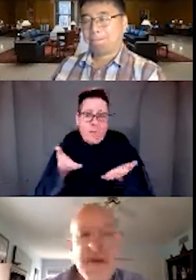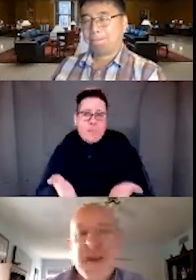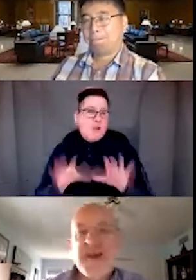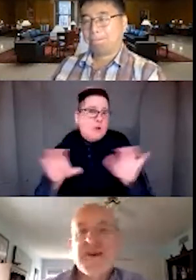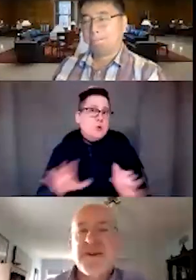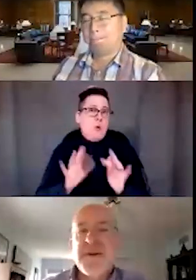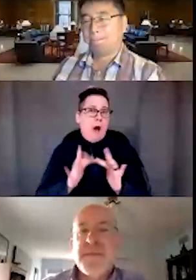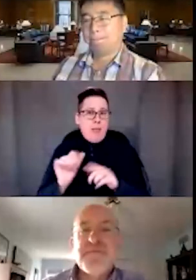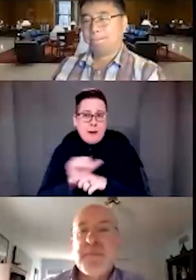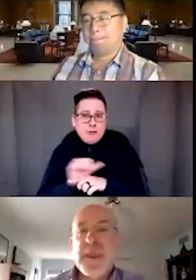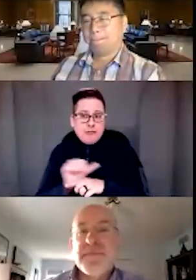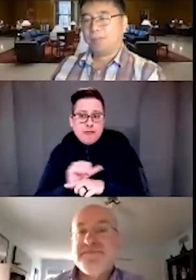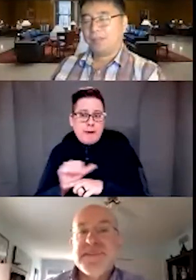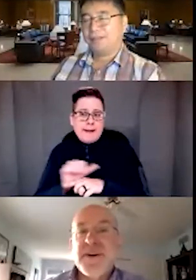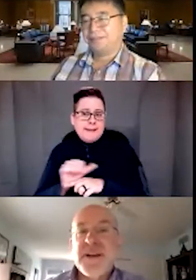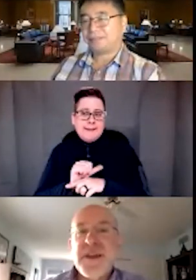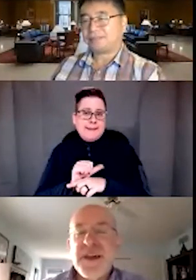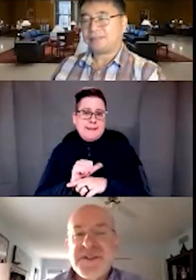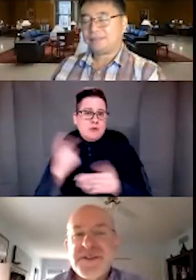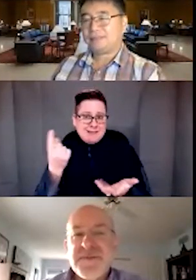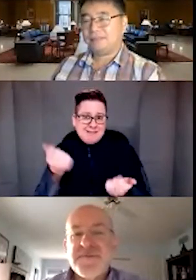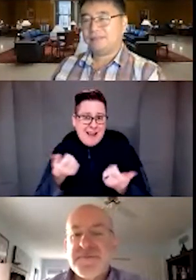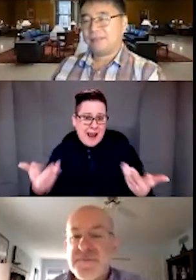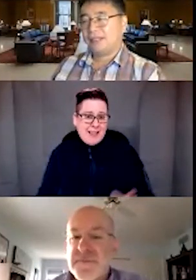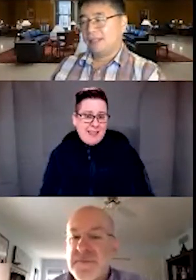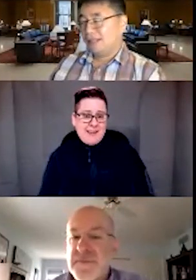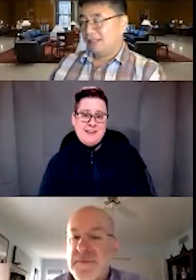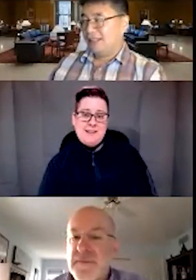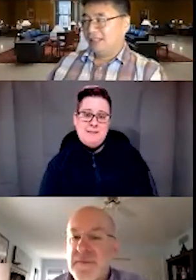online training or, you know, anything else?